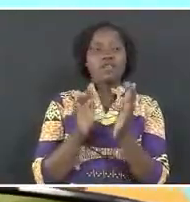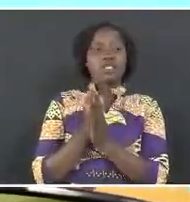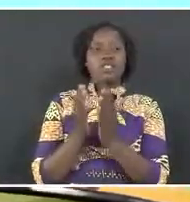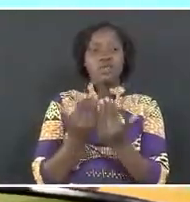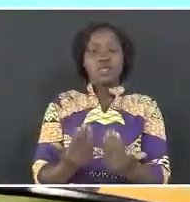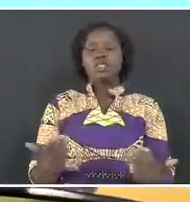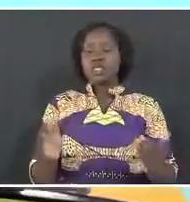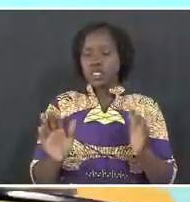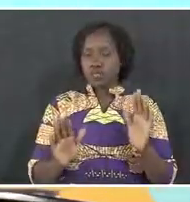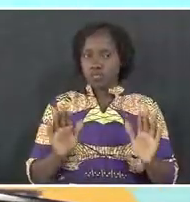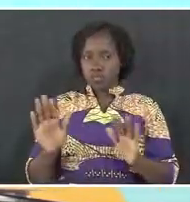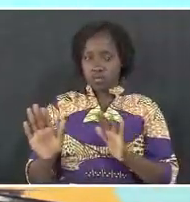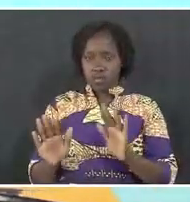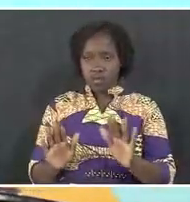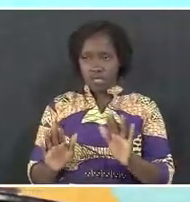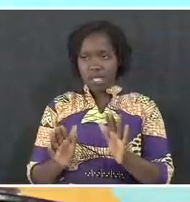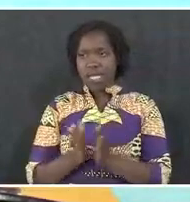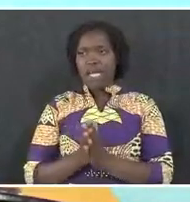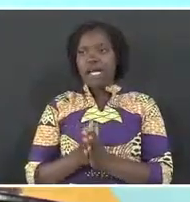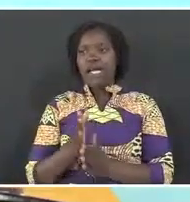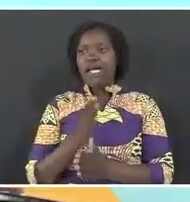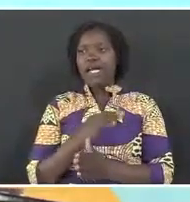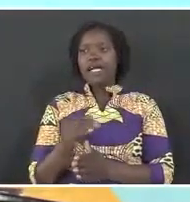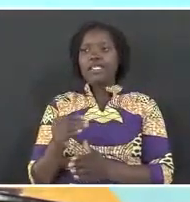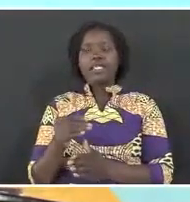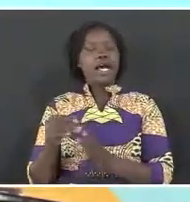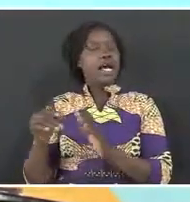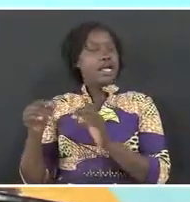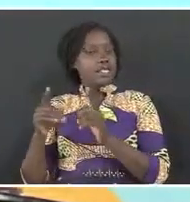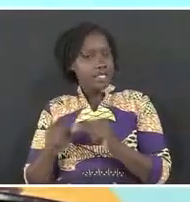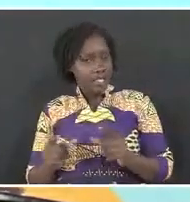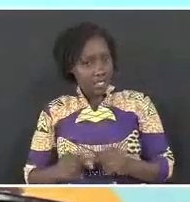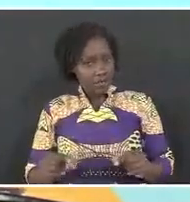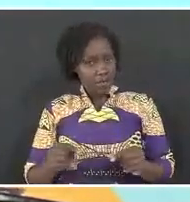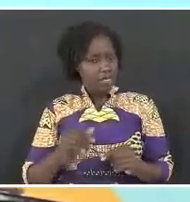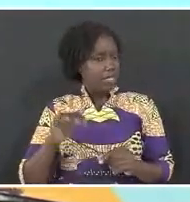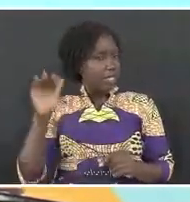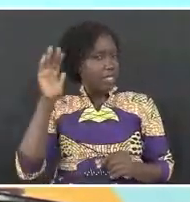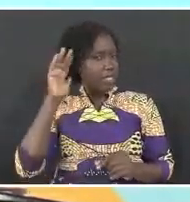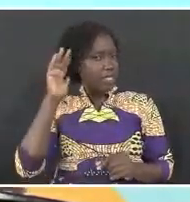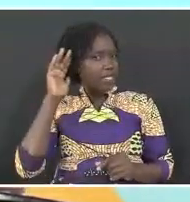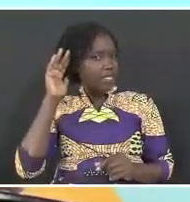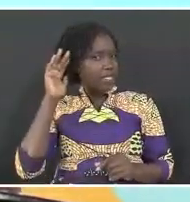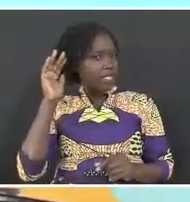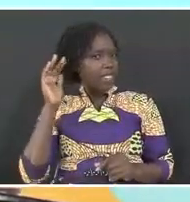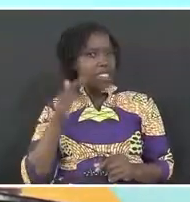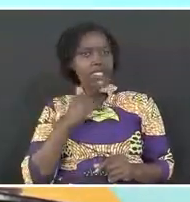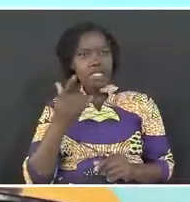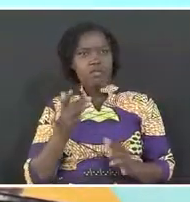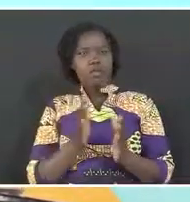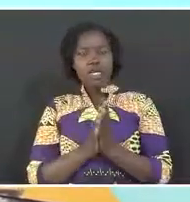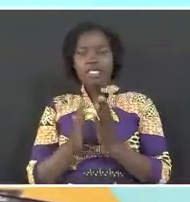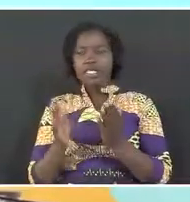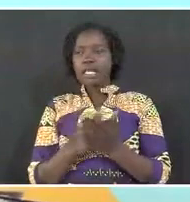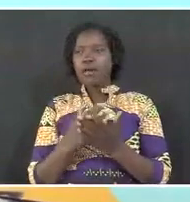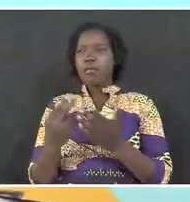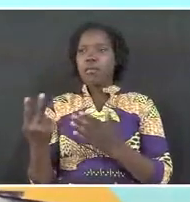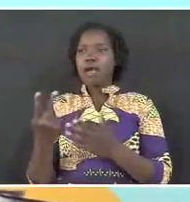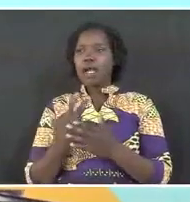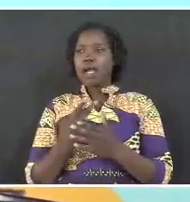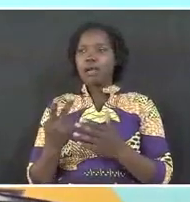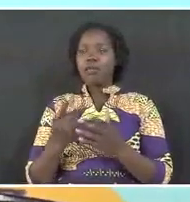children. I heard a statement being made by a certain couple that was